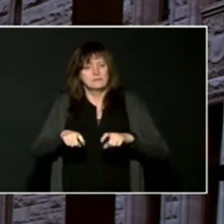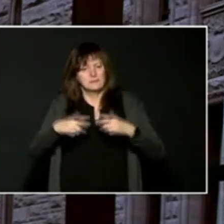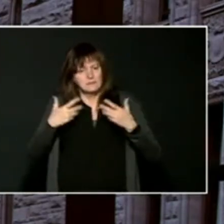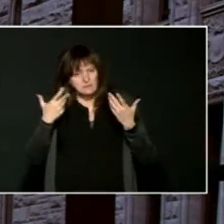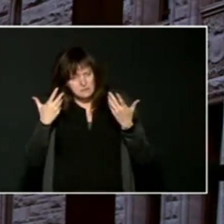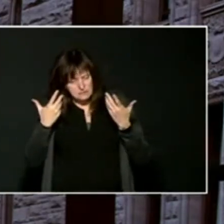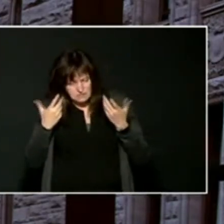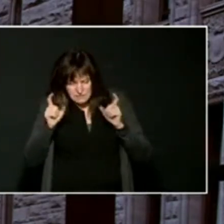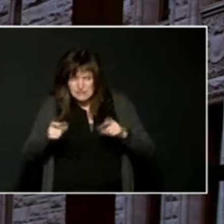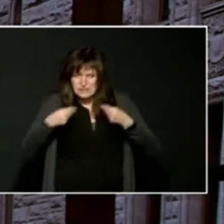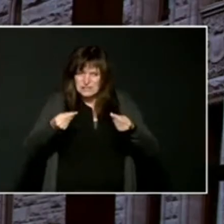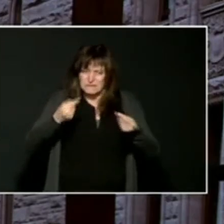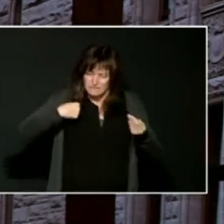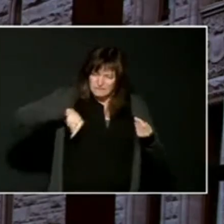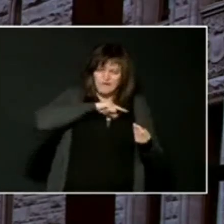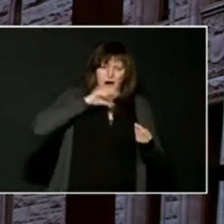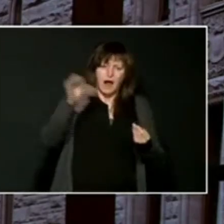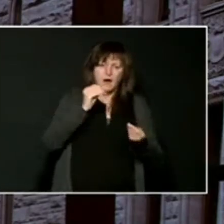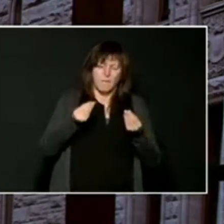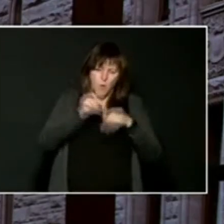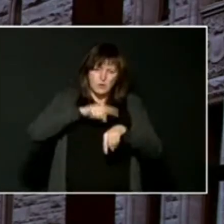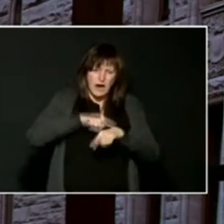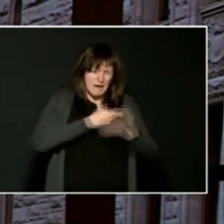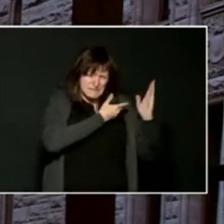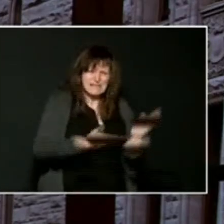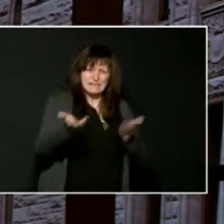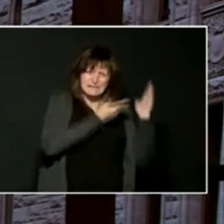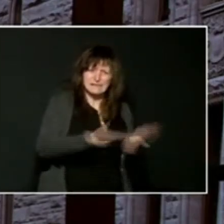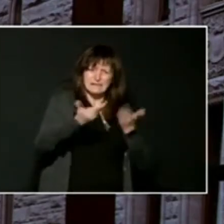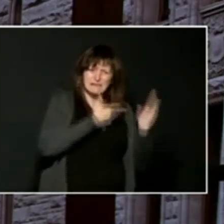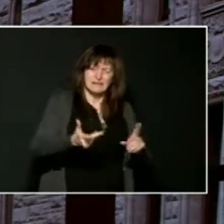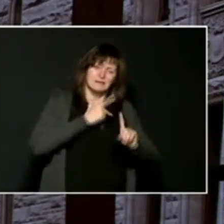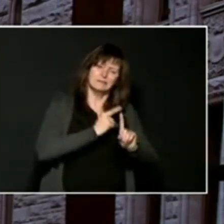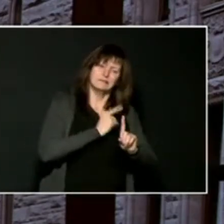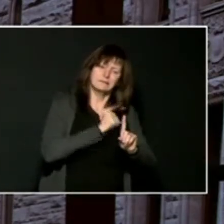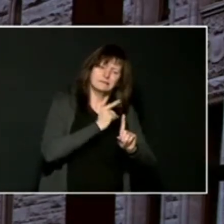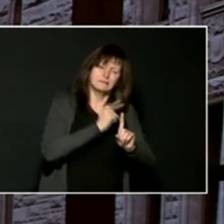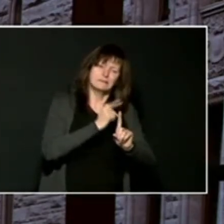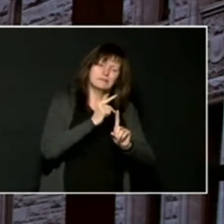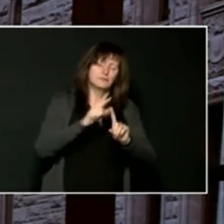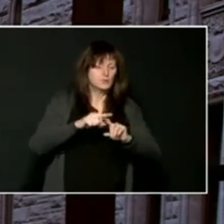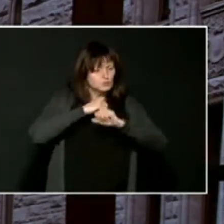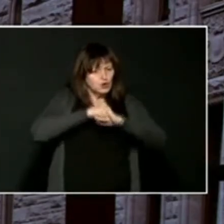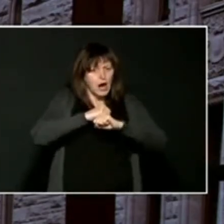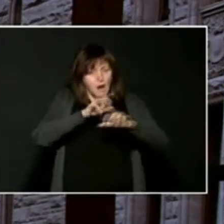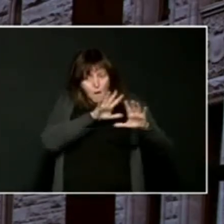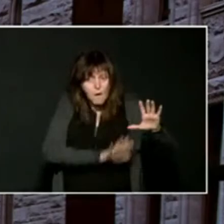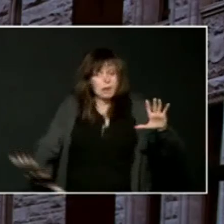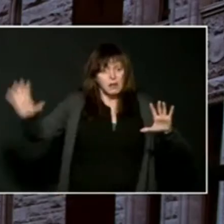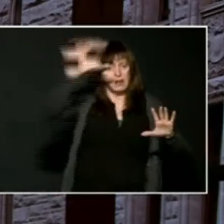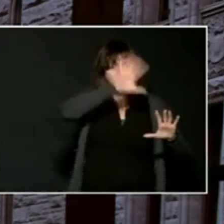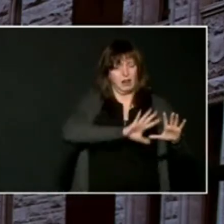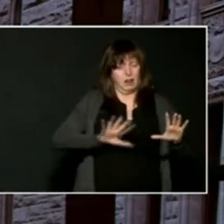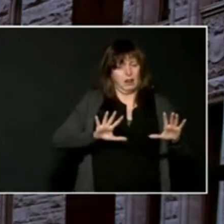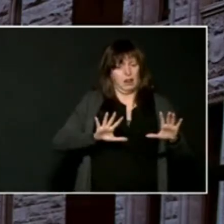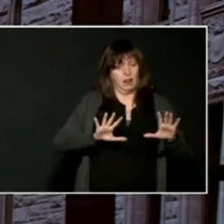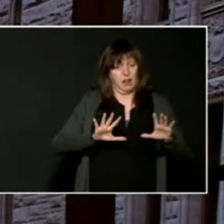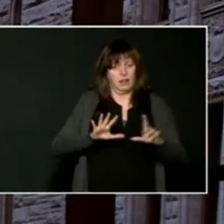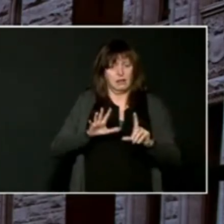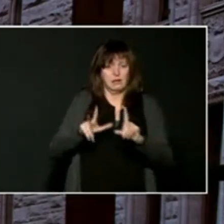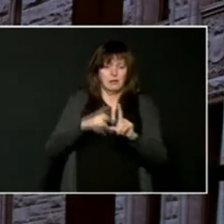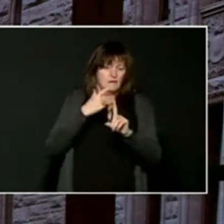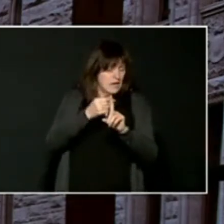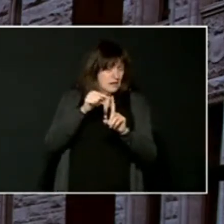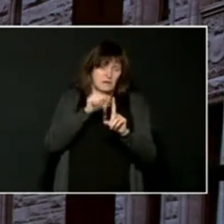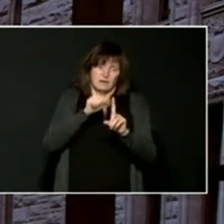get more vaccines in, and more time to protect larger parts. We are seeing the vaccinations highly effective. We've seen our rates